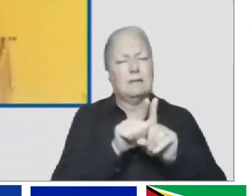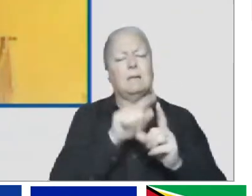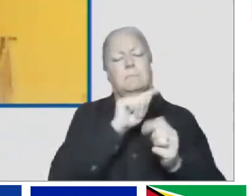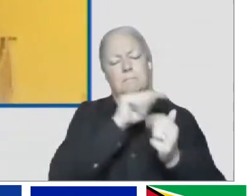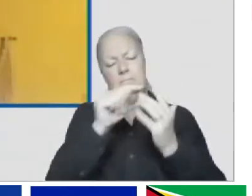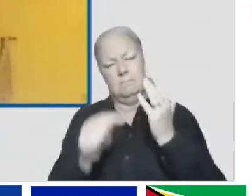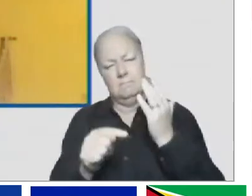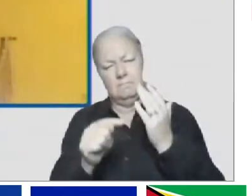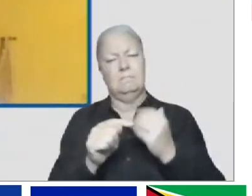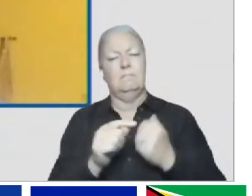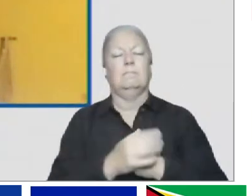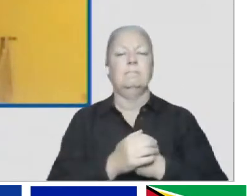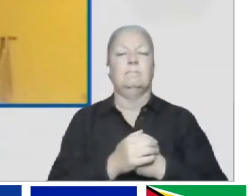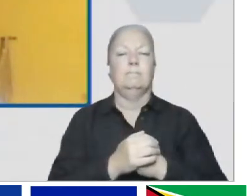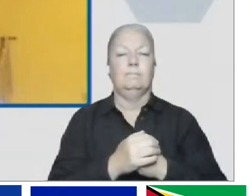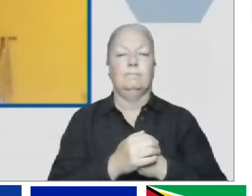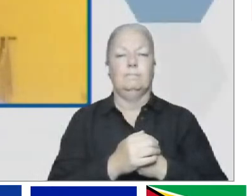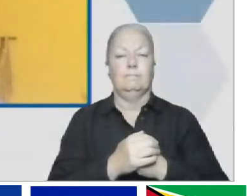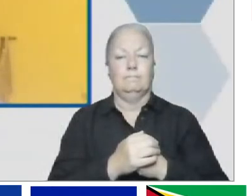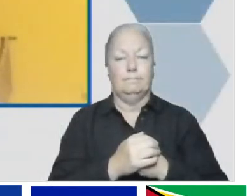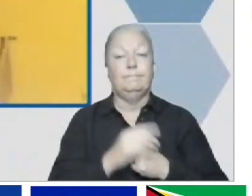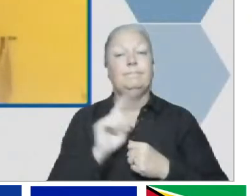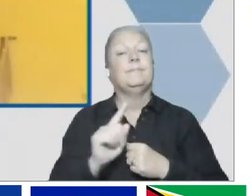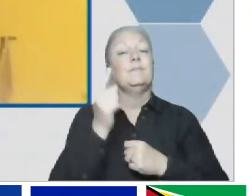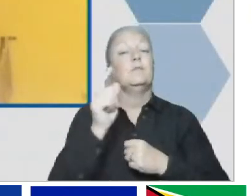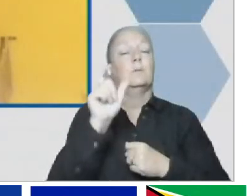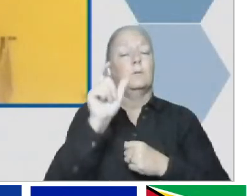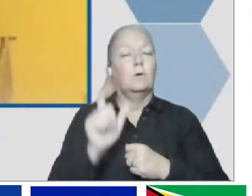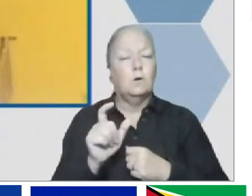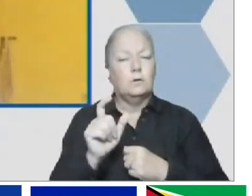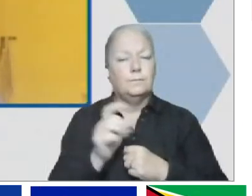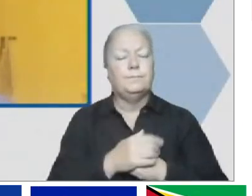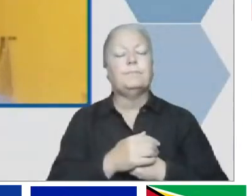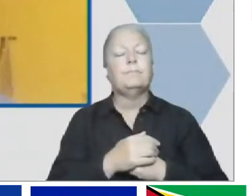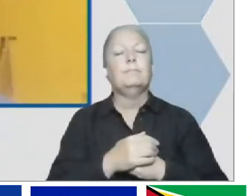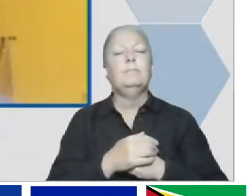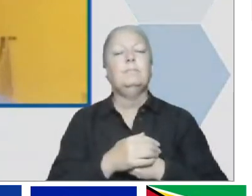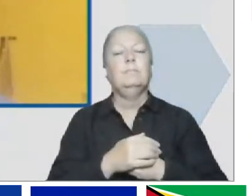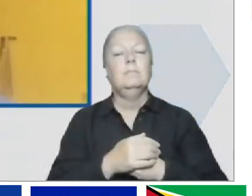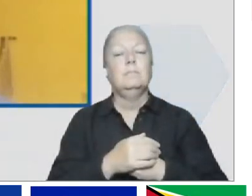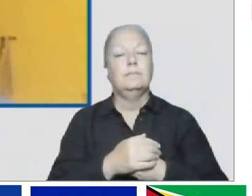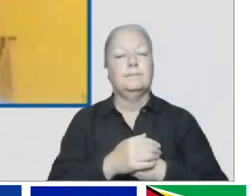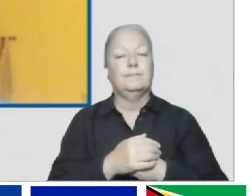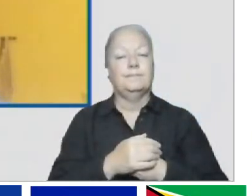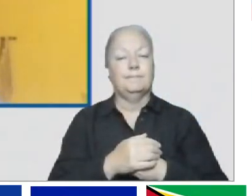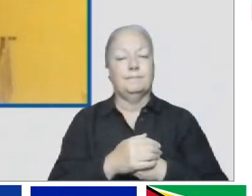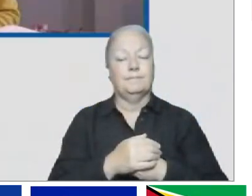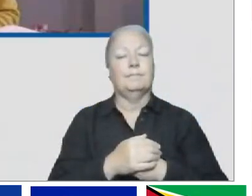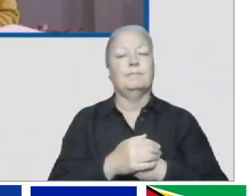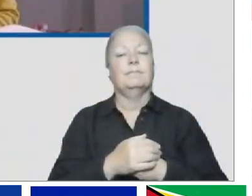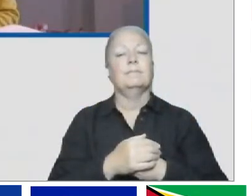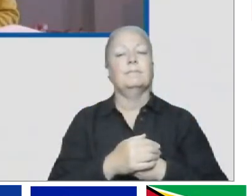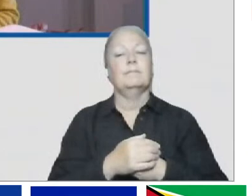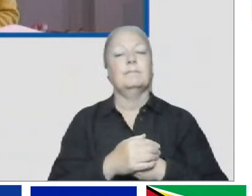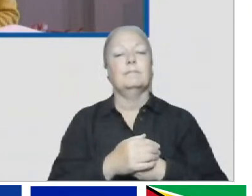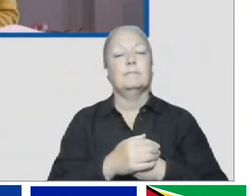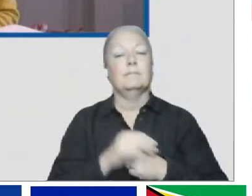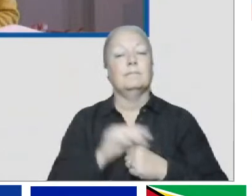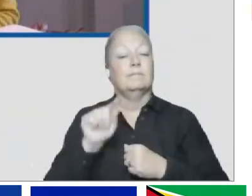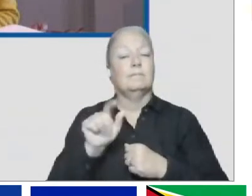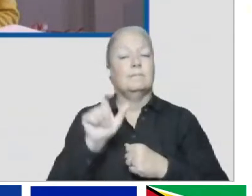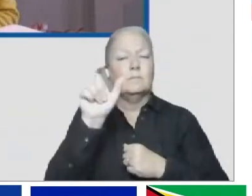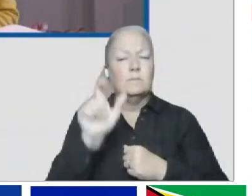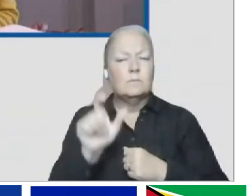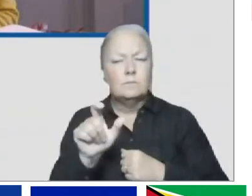speaker will be Dr. Paula Daza Narbona, who is the Undersecretary of